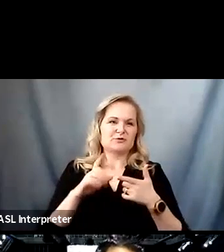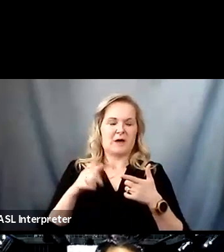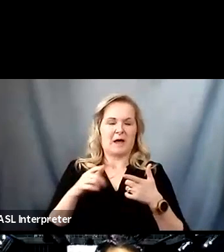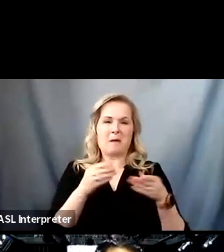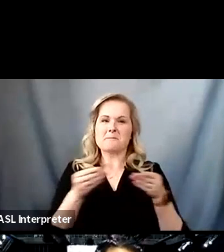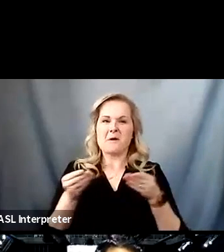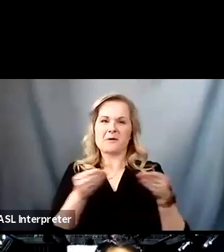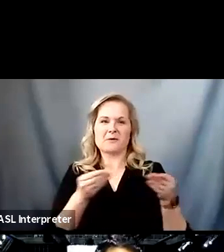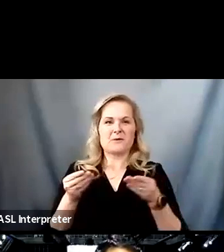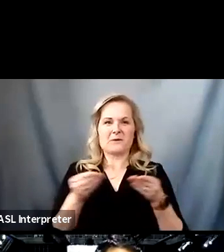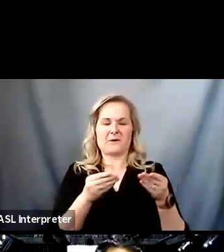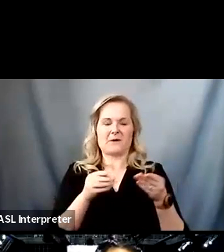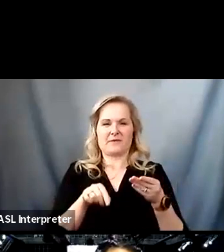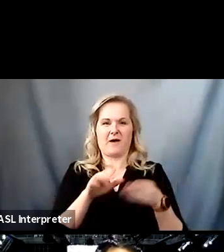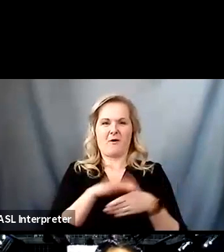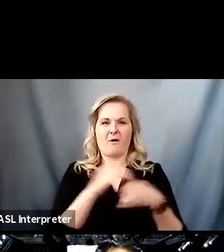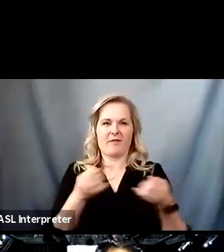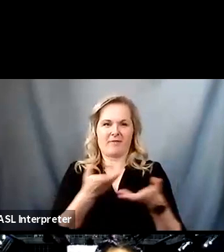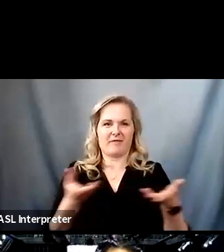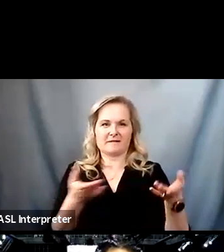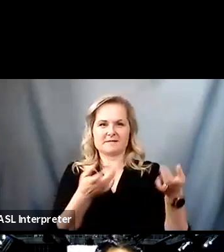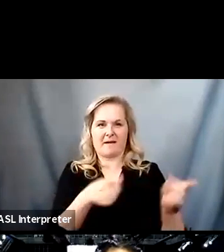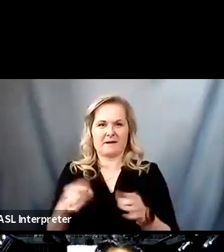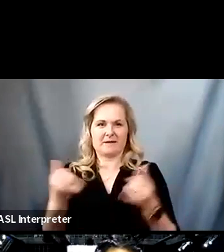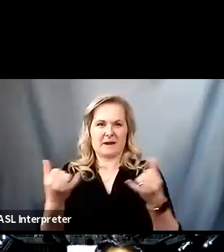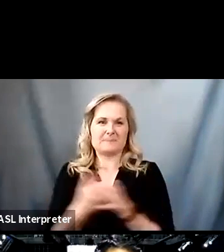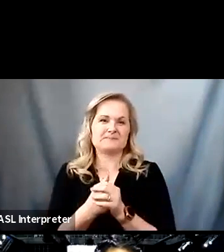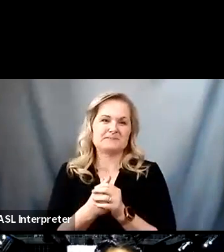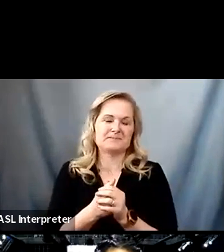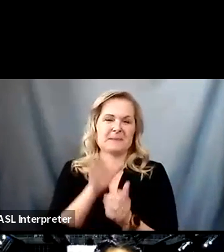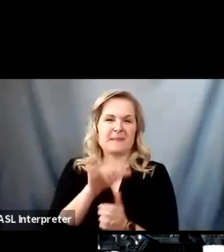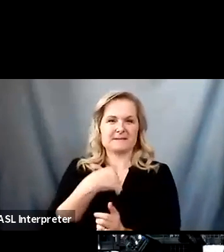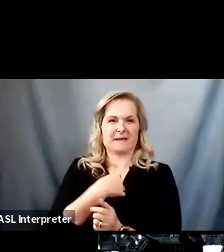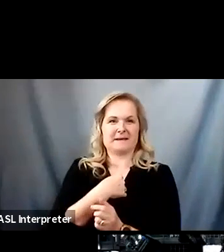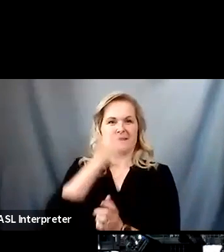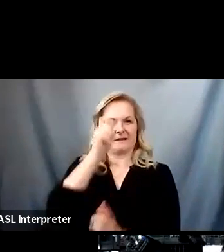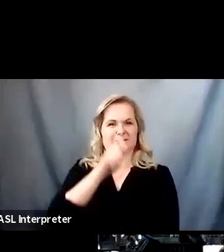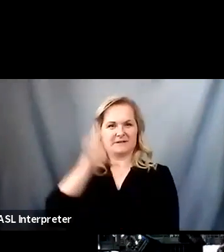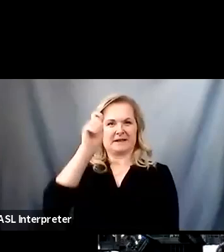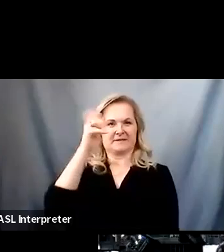moderate the online stuff that's happening. That's me, check.